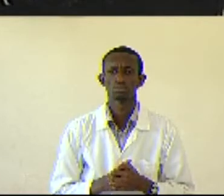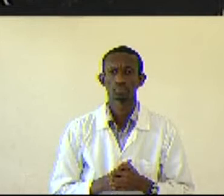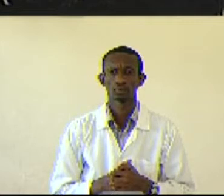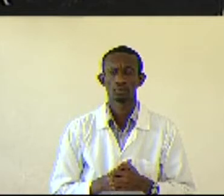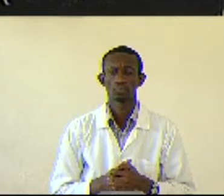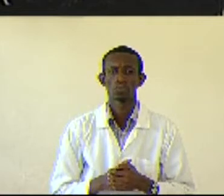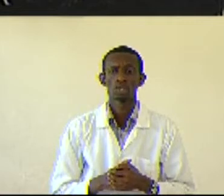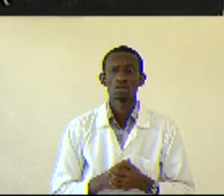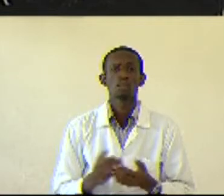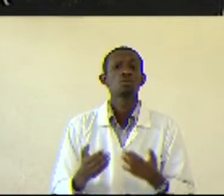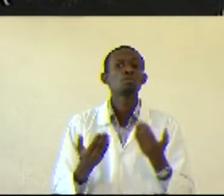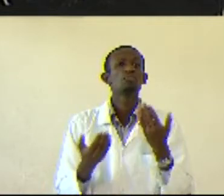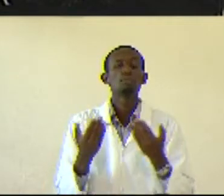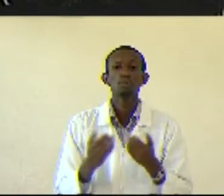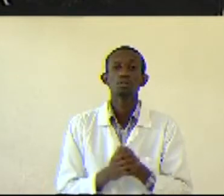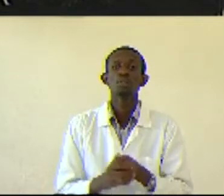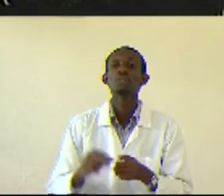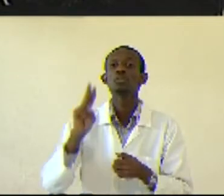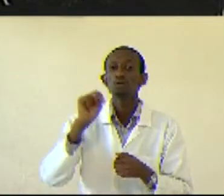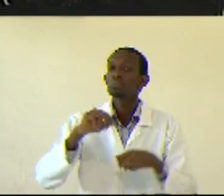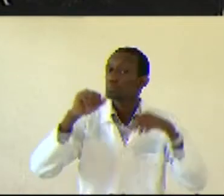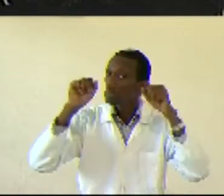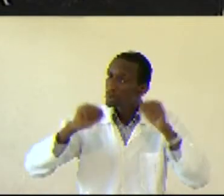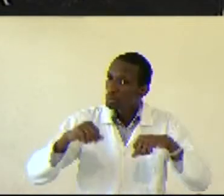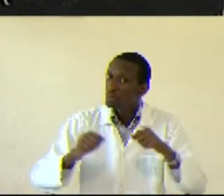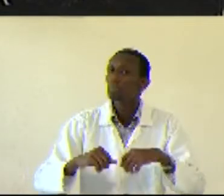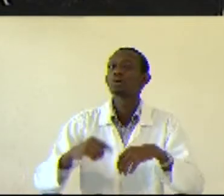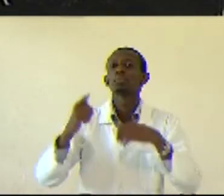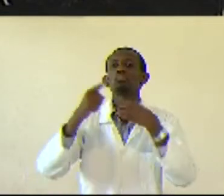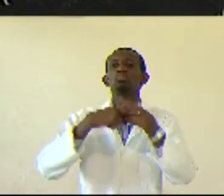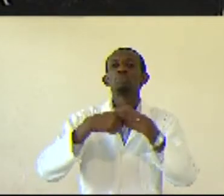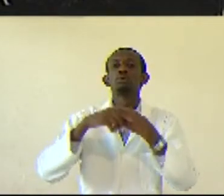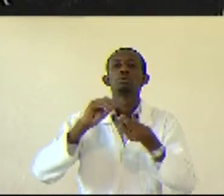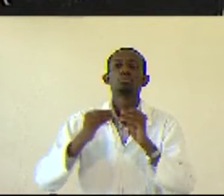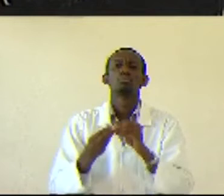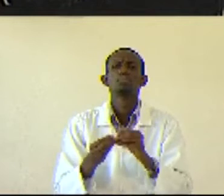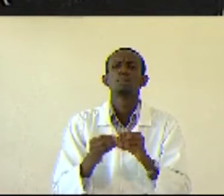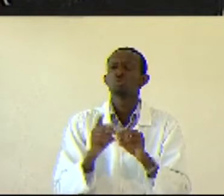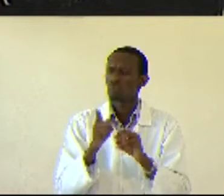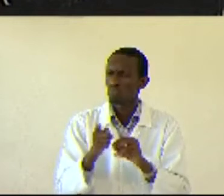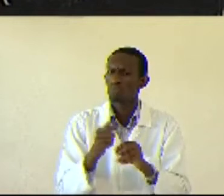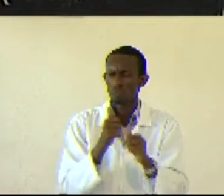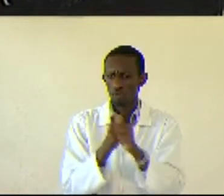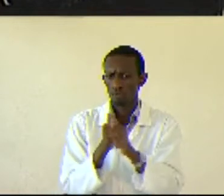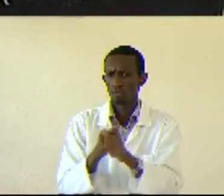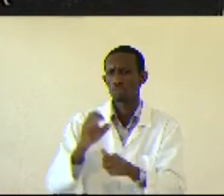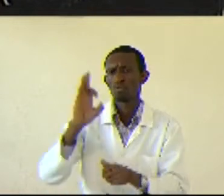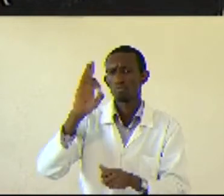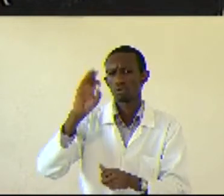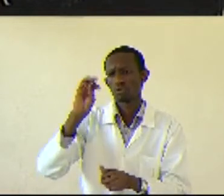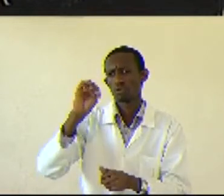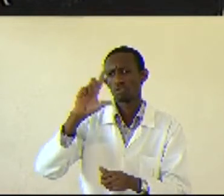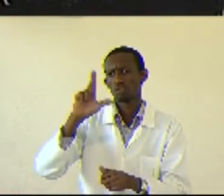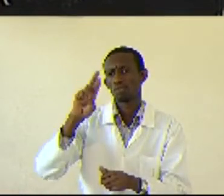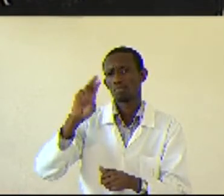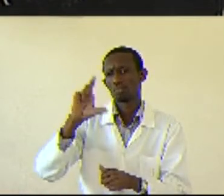Even n can be a negative number. You just apply the formula, the answer is always